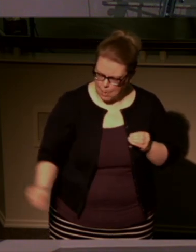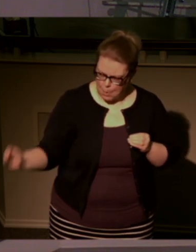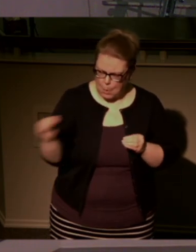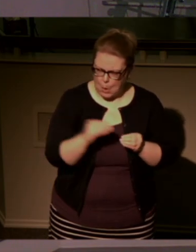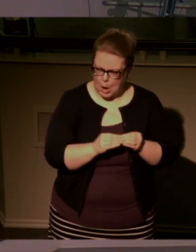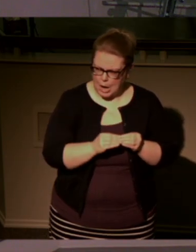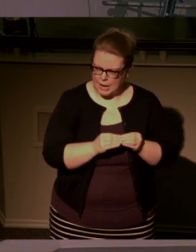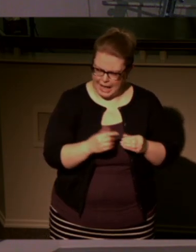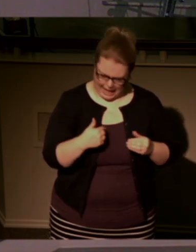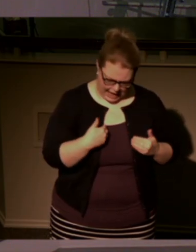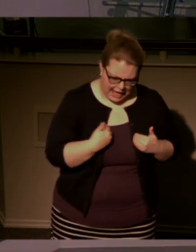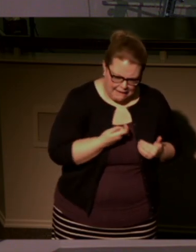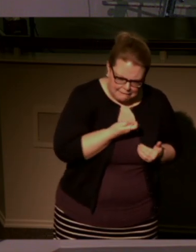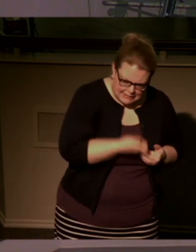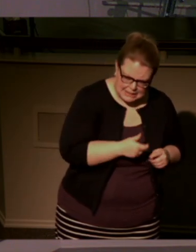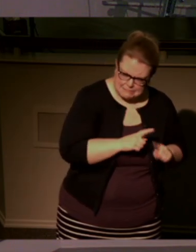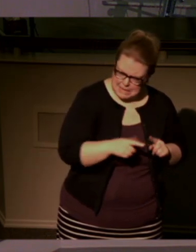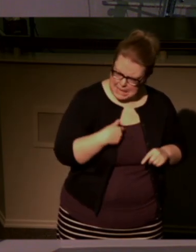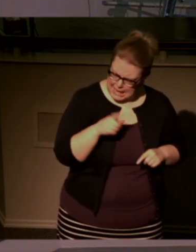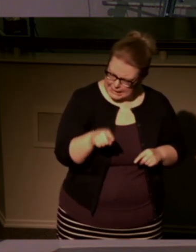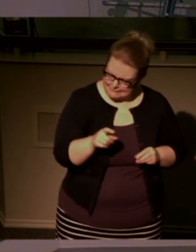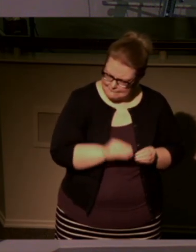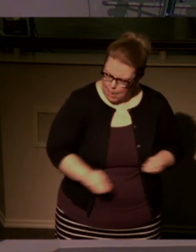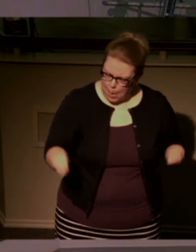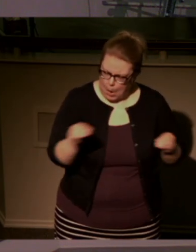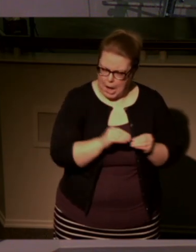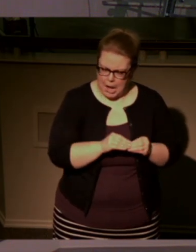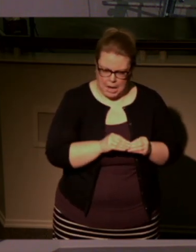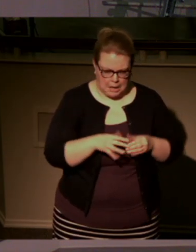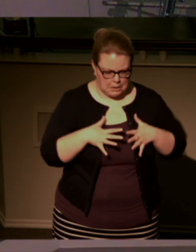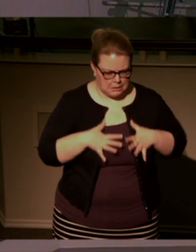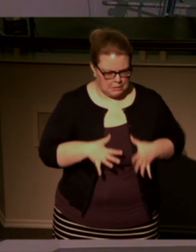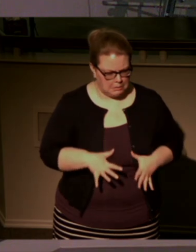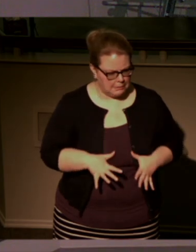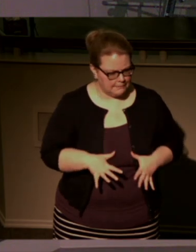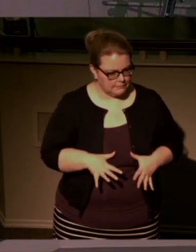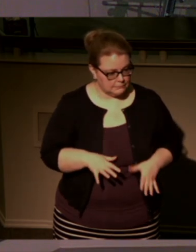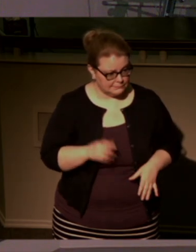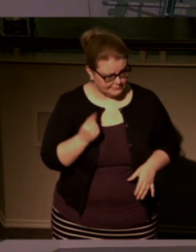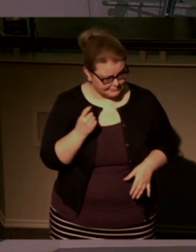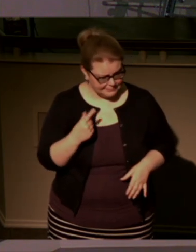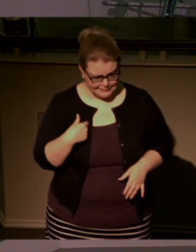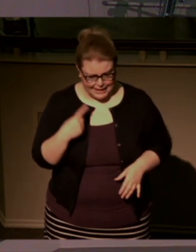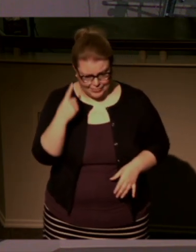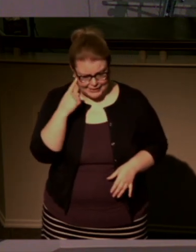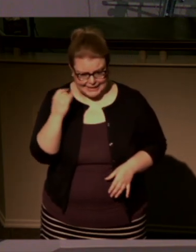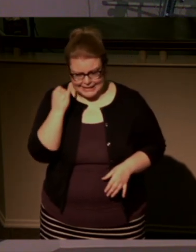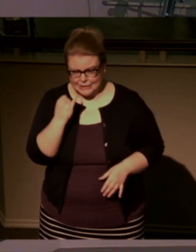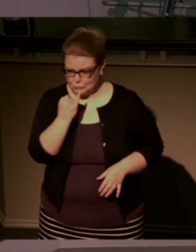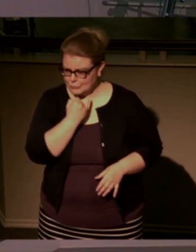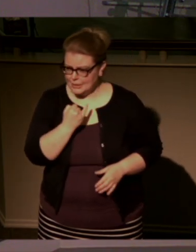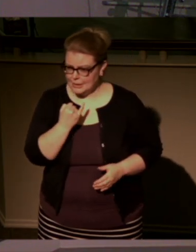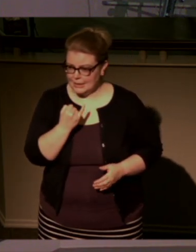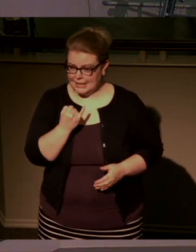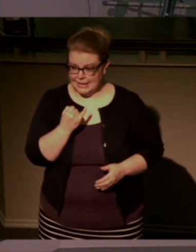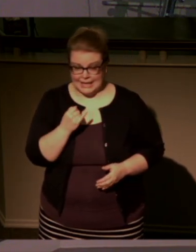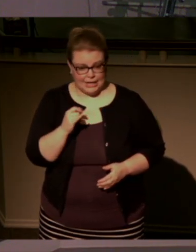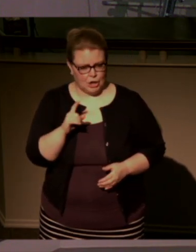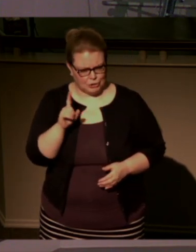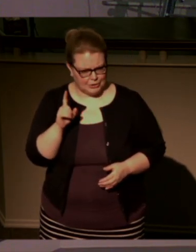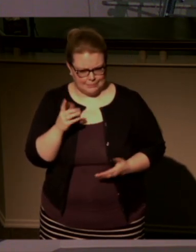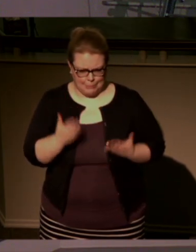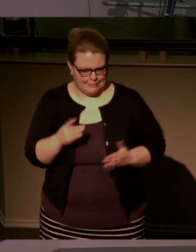least have a little. Listen, I think they would have felt better about this whole situation if they had no armaments and they